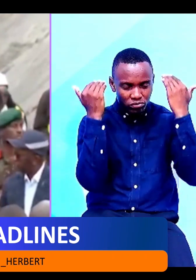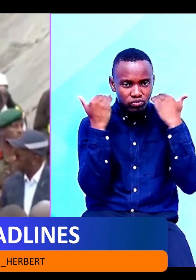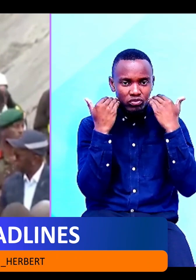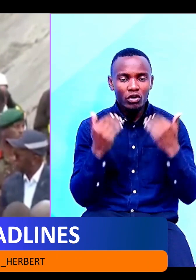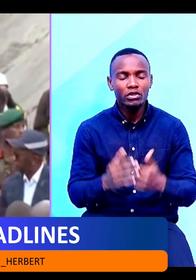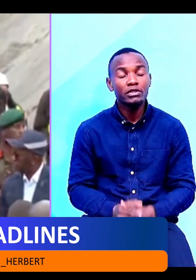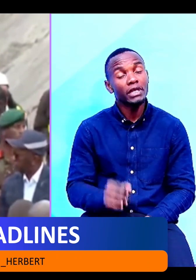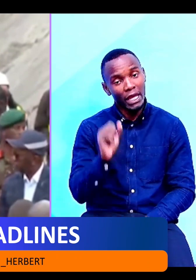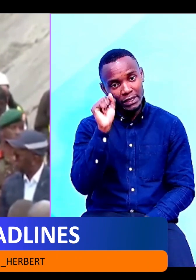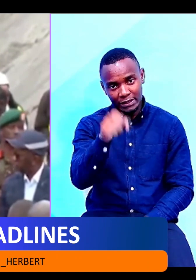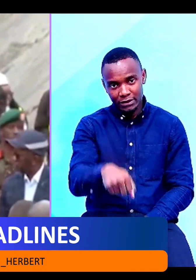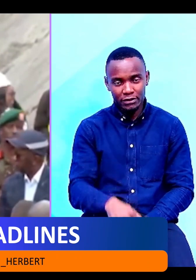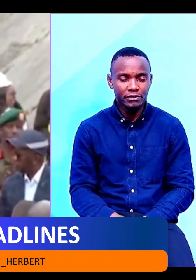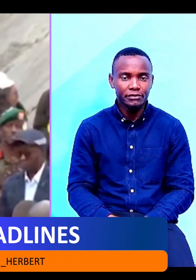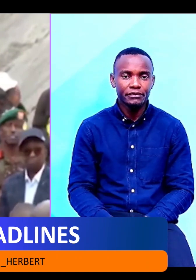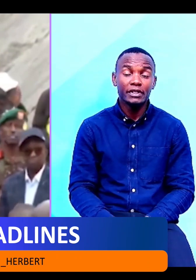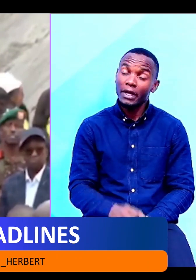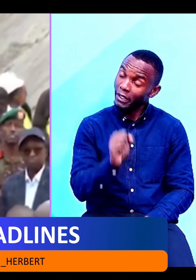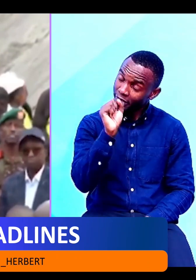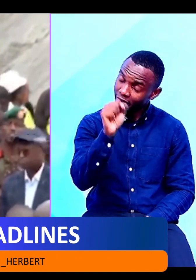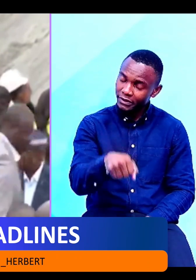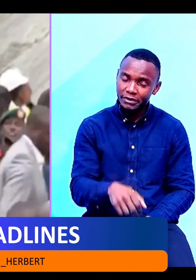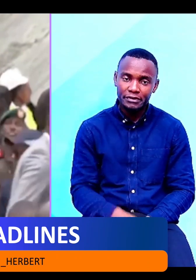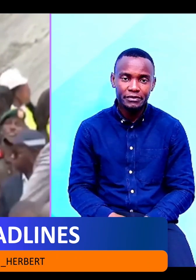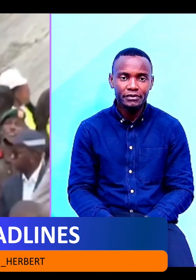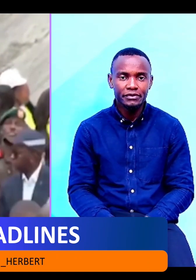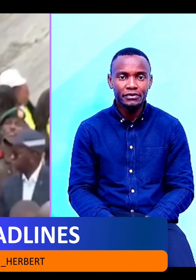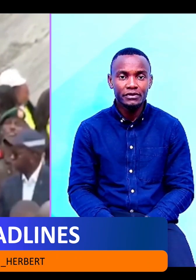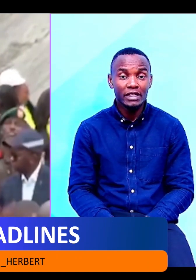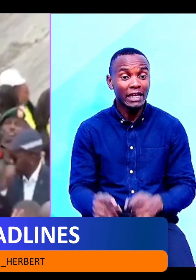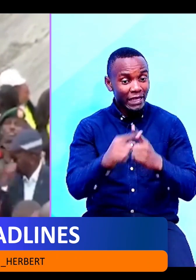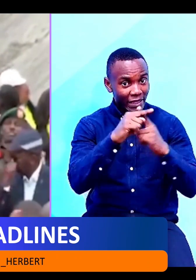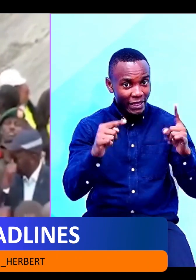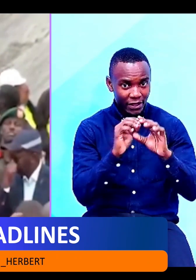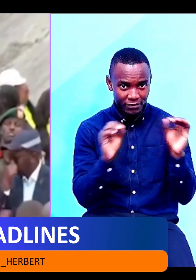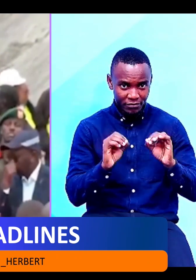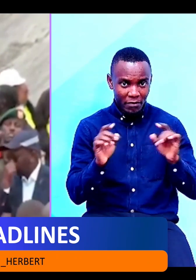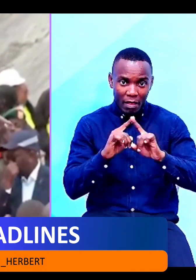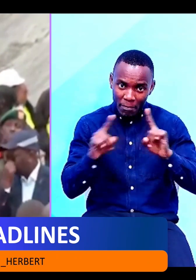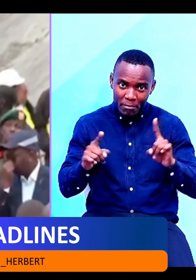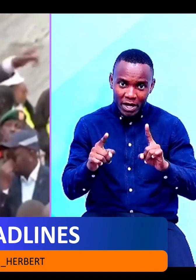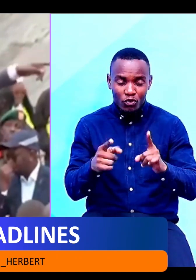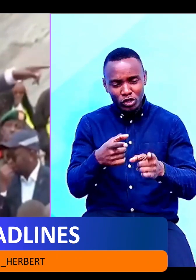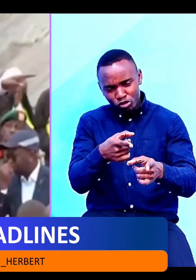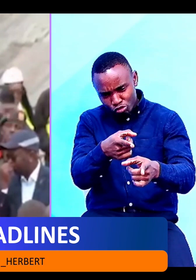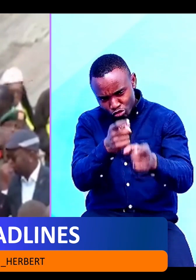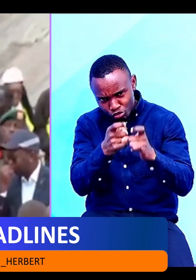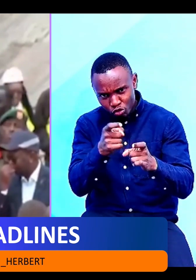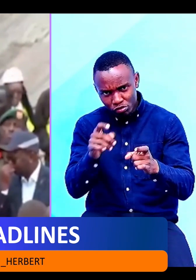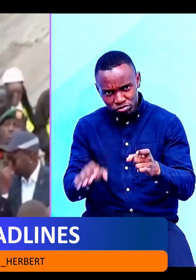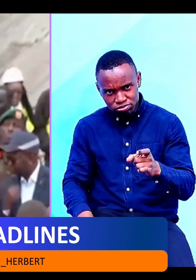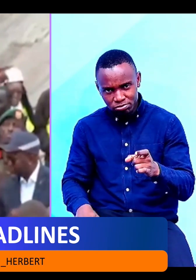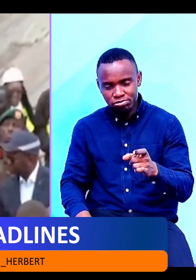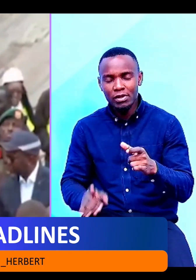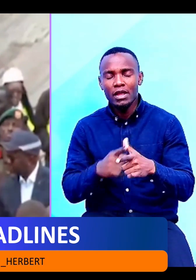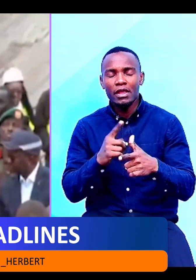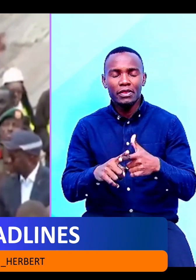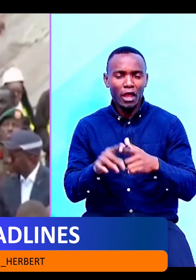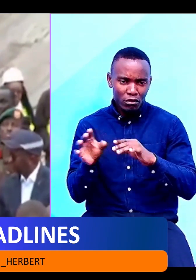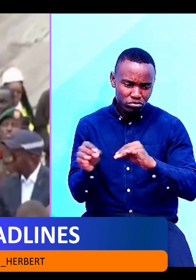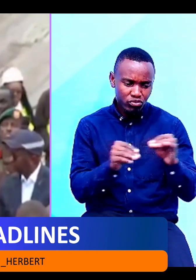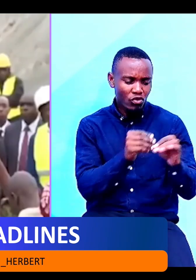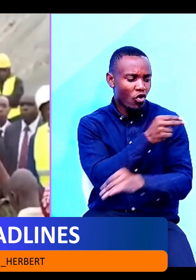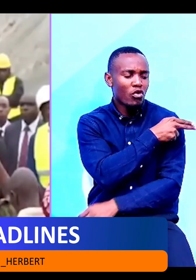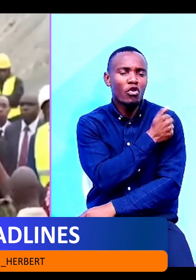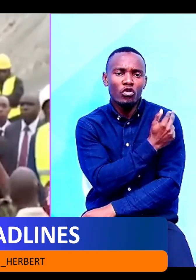Yes. Yeah. Wasimuue, lakini wapige hii miguu ivunjike, ndio aende kotini, aende hospitali,